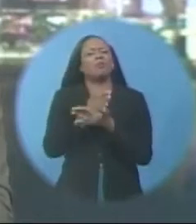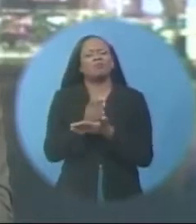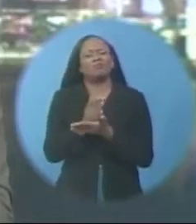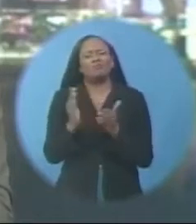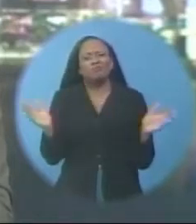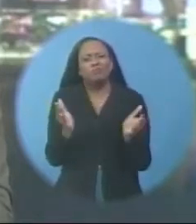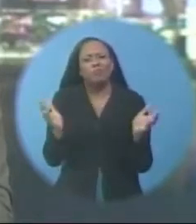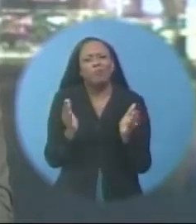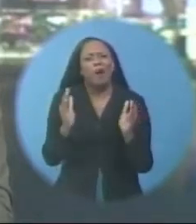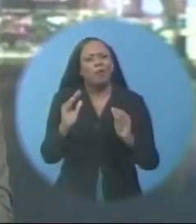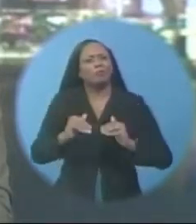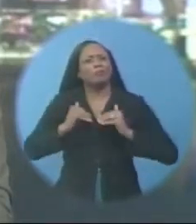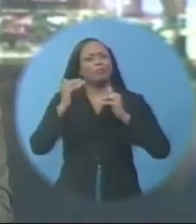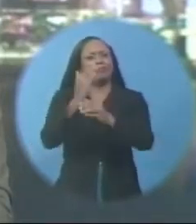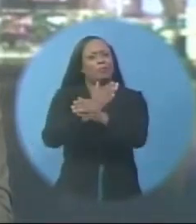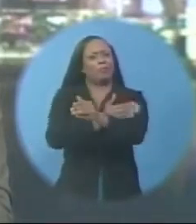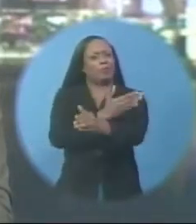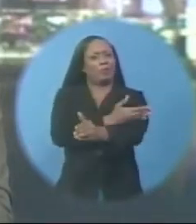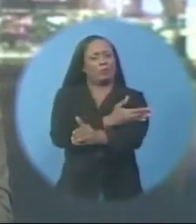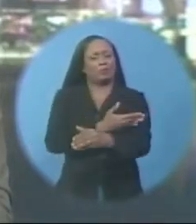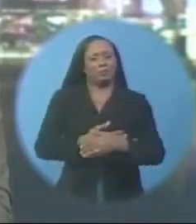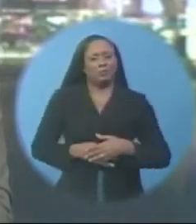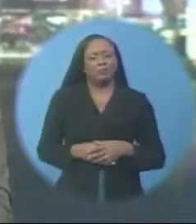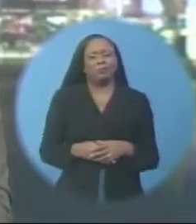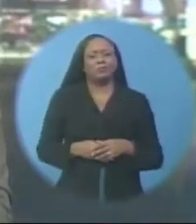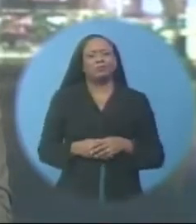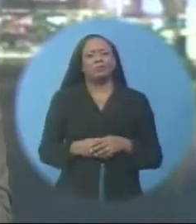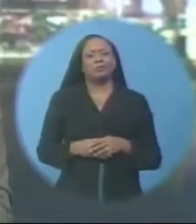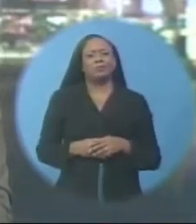taking steps towards improvement.